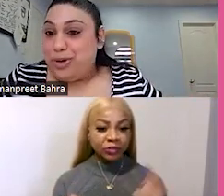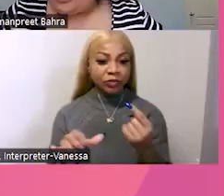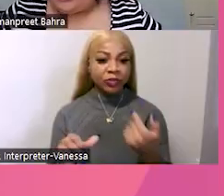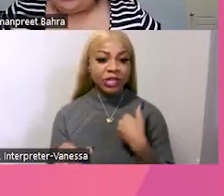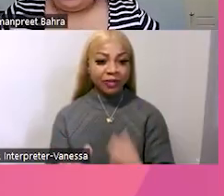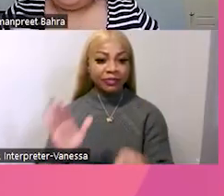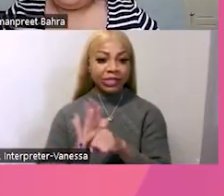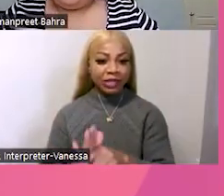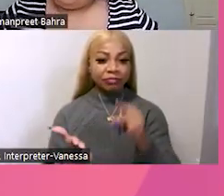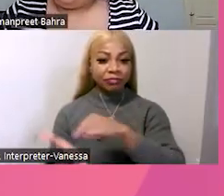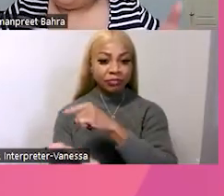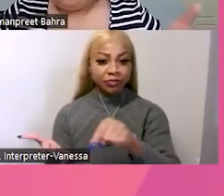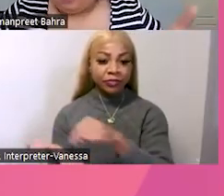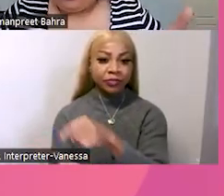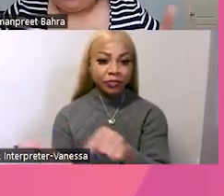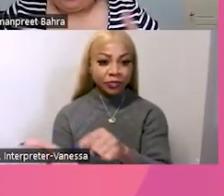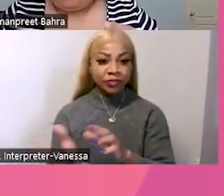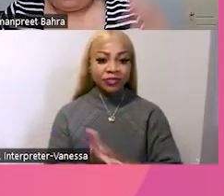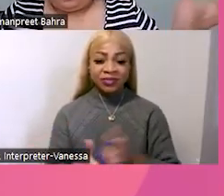still rooted in this notion of